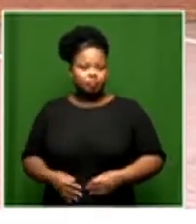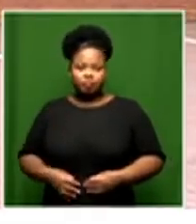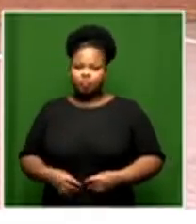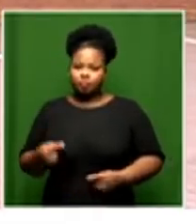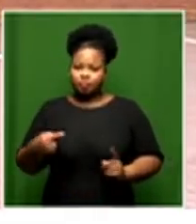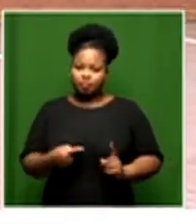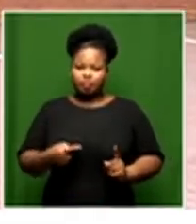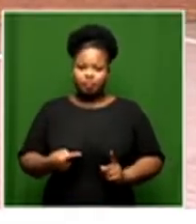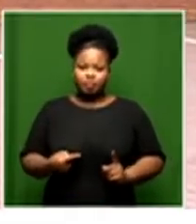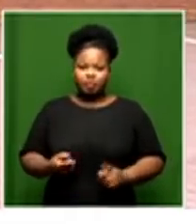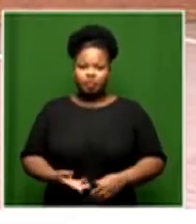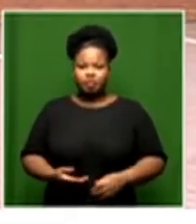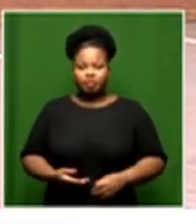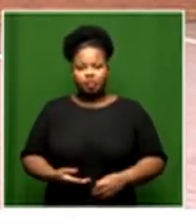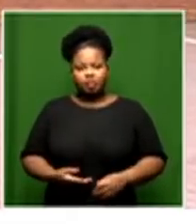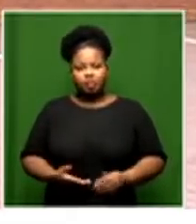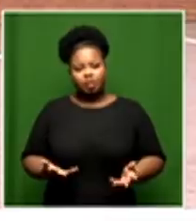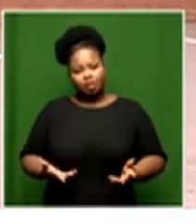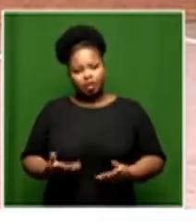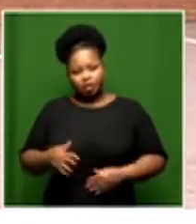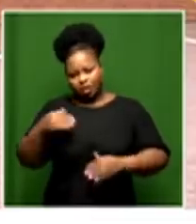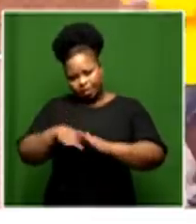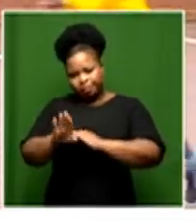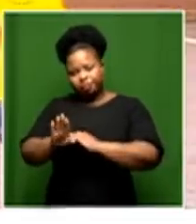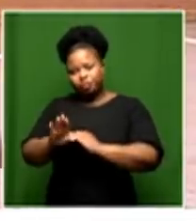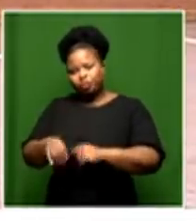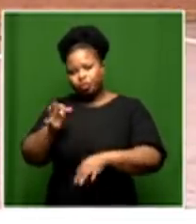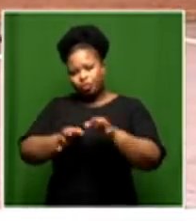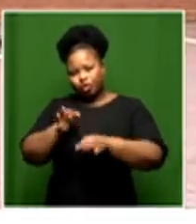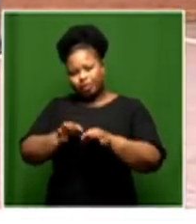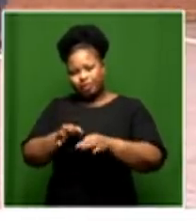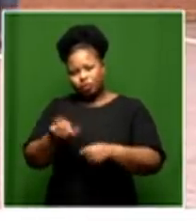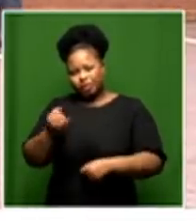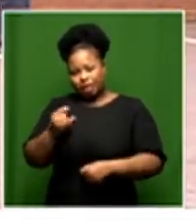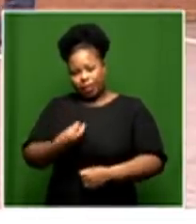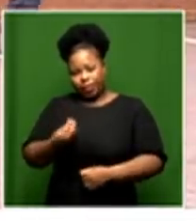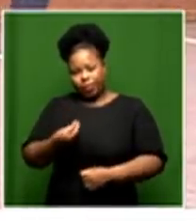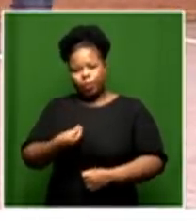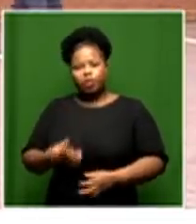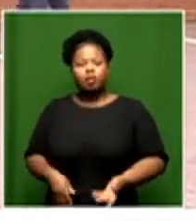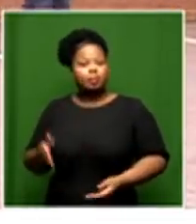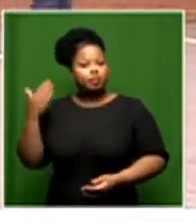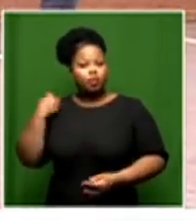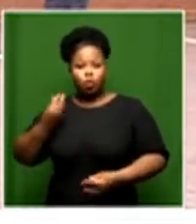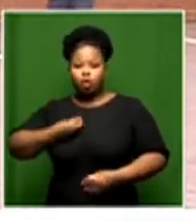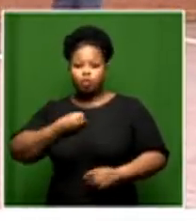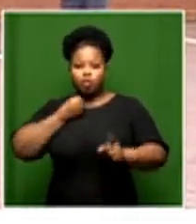he cut his teeth, into politics at a very young age. He was a youth activist